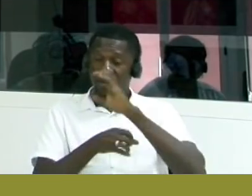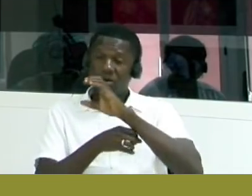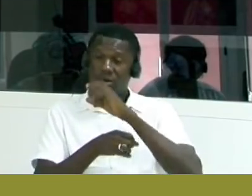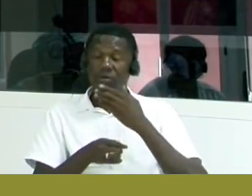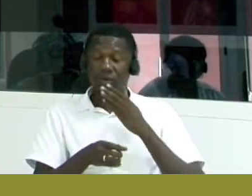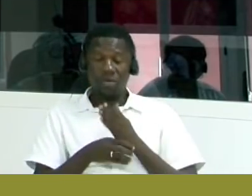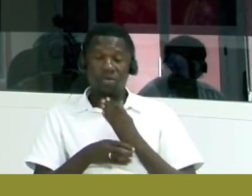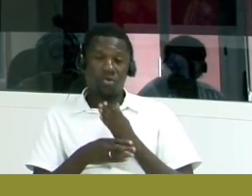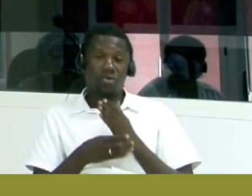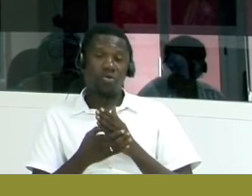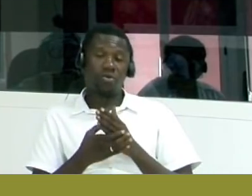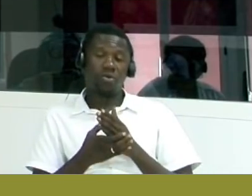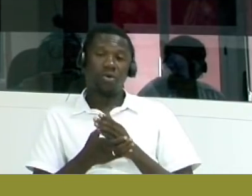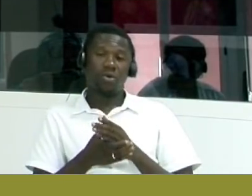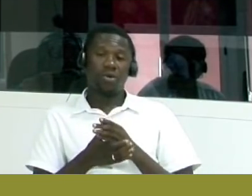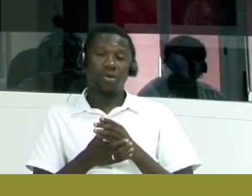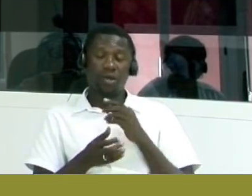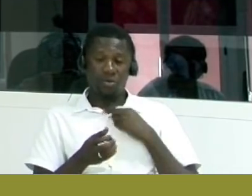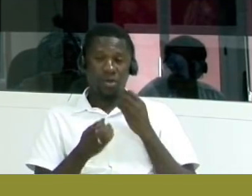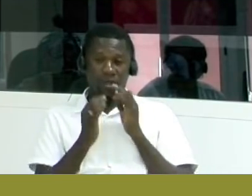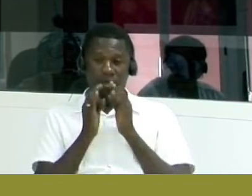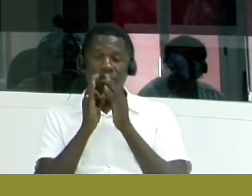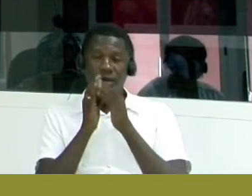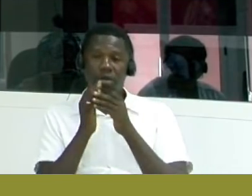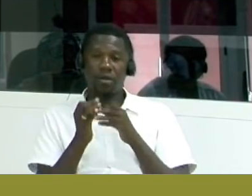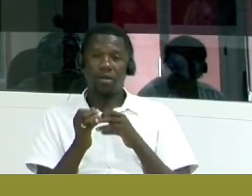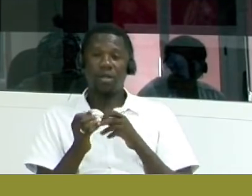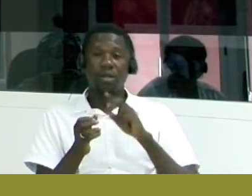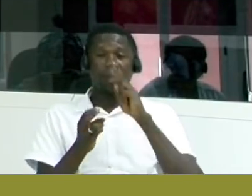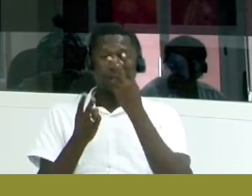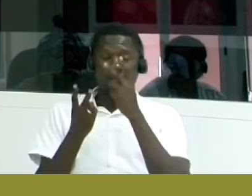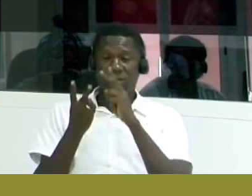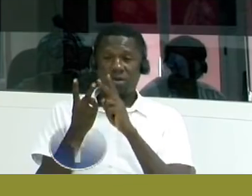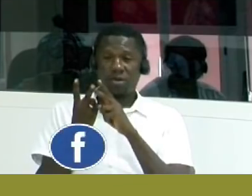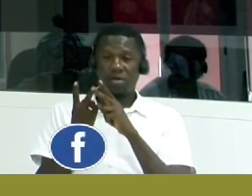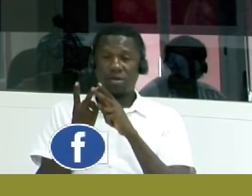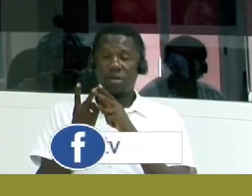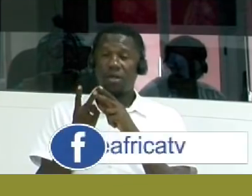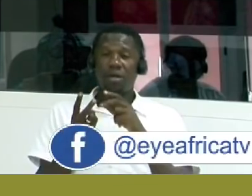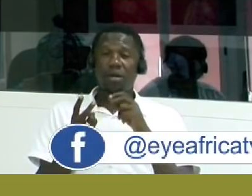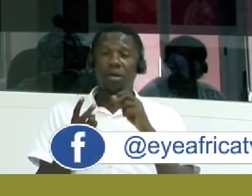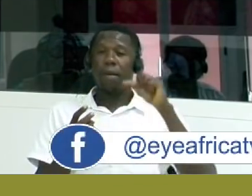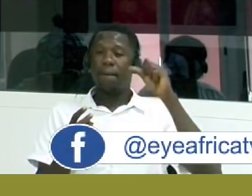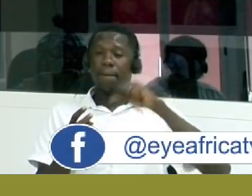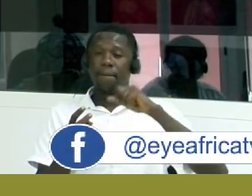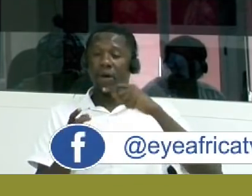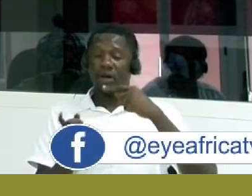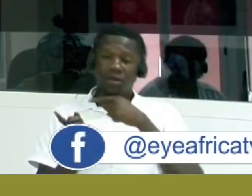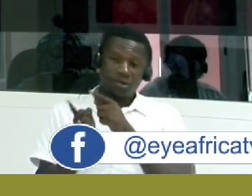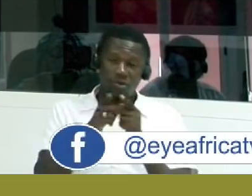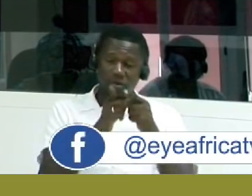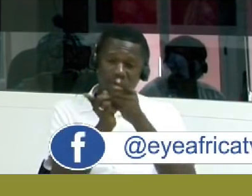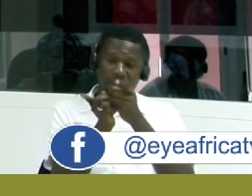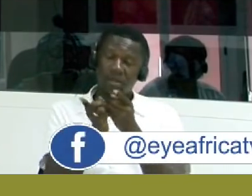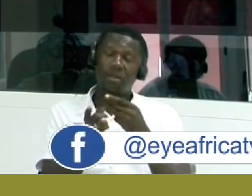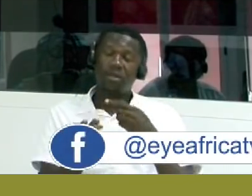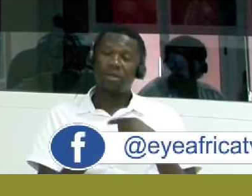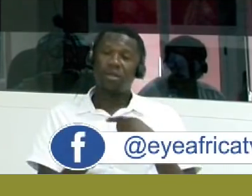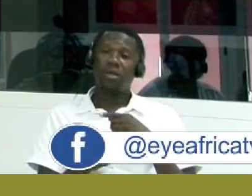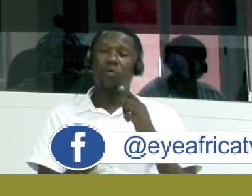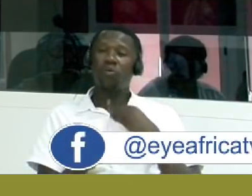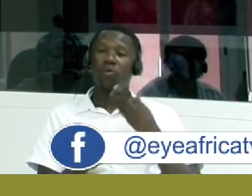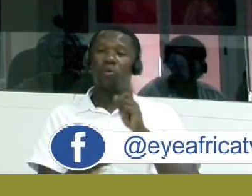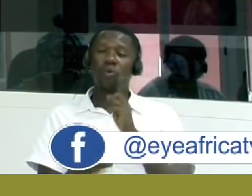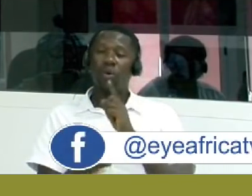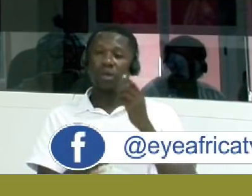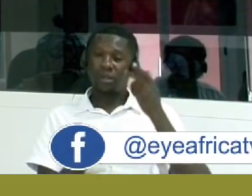genuine, as you pointed it out. The second one, dictatorship. What Council was trying to get to is